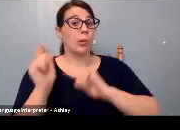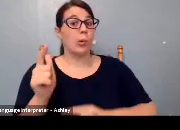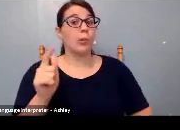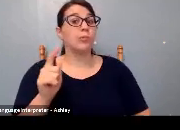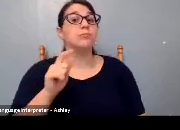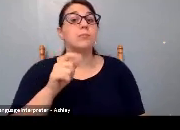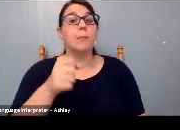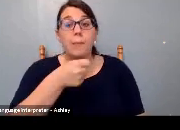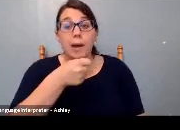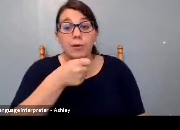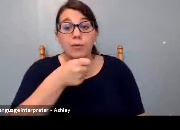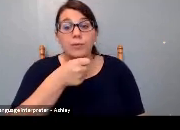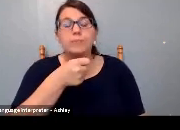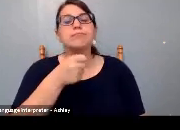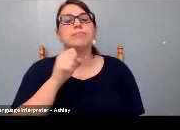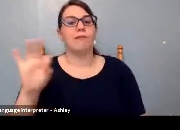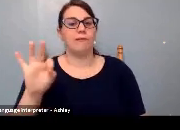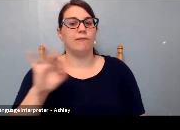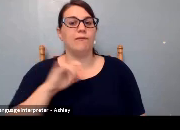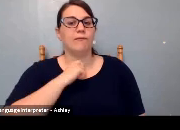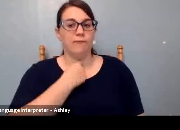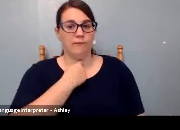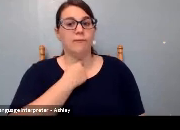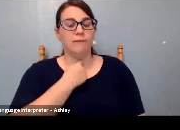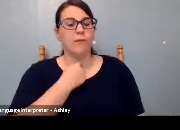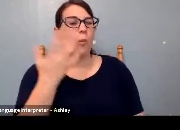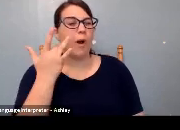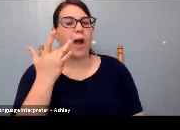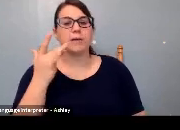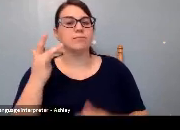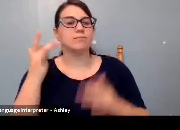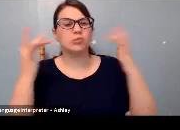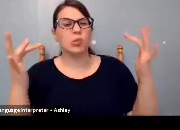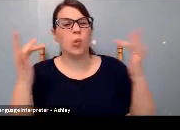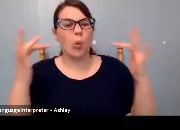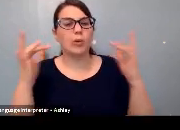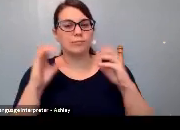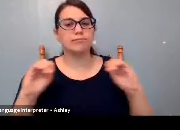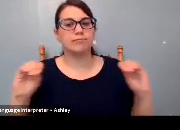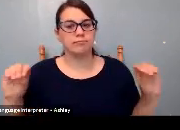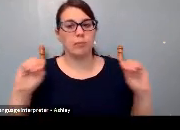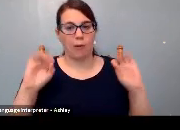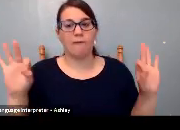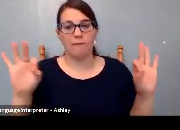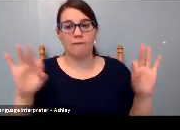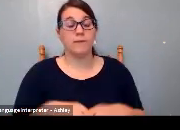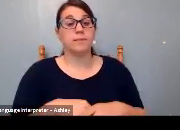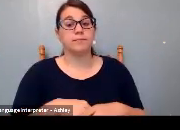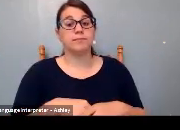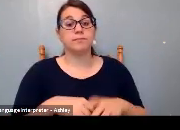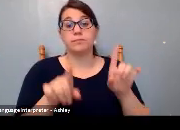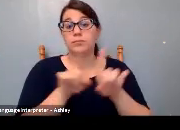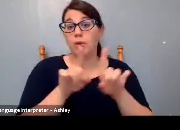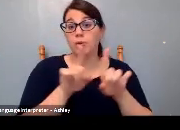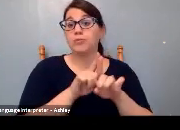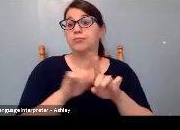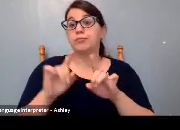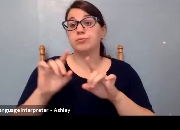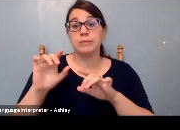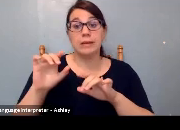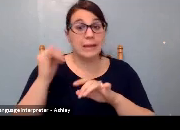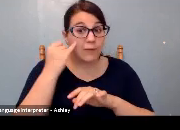noise. You may include your questions in the chat box. We will save all questions until the end of the